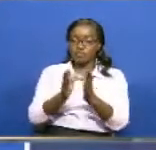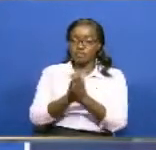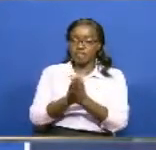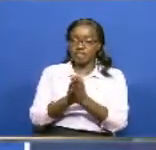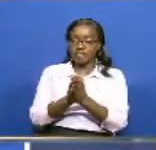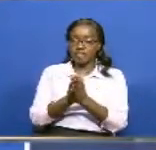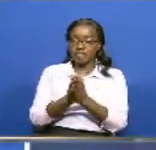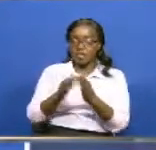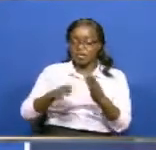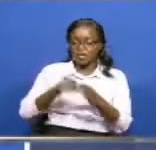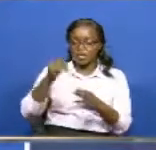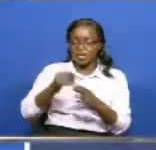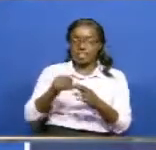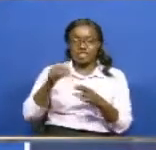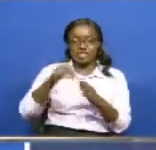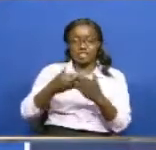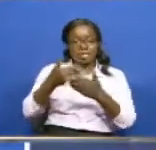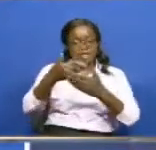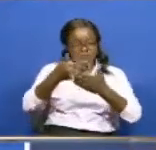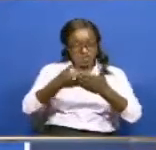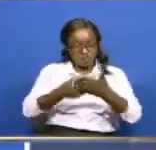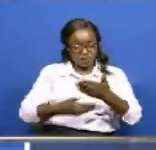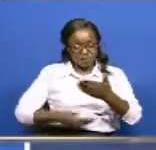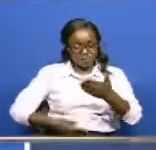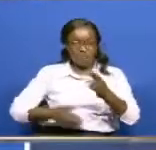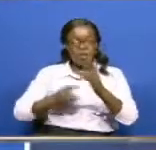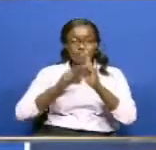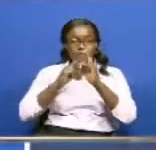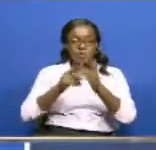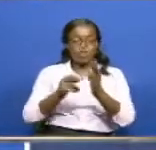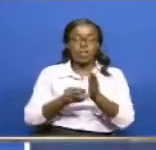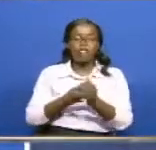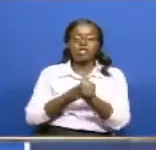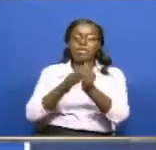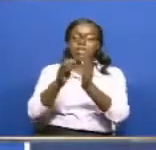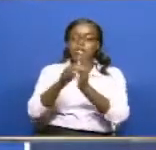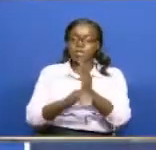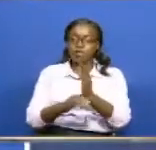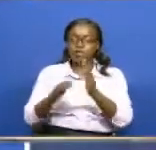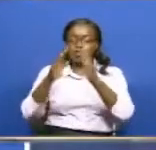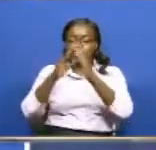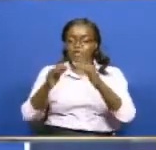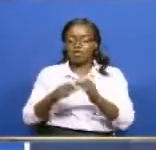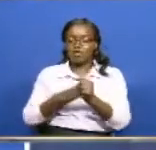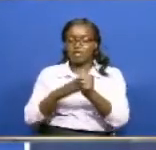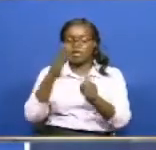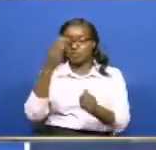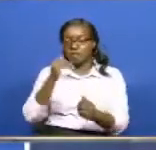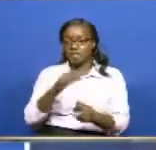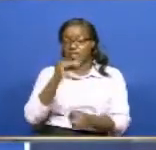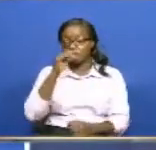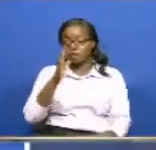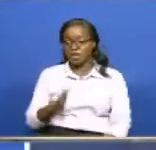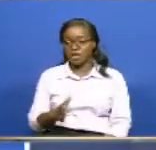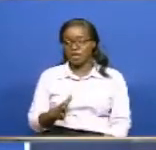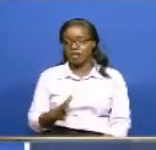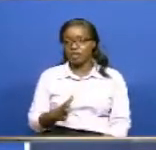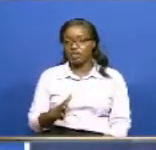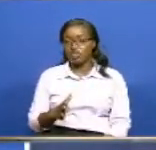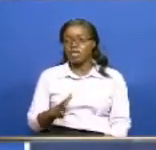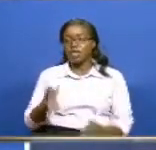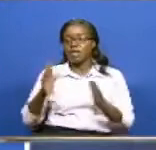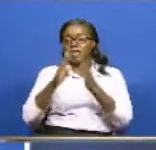outcome in a report form to the leadership of the House, led by the Speaker and the